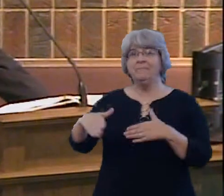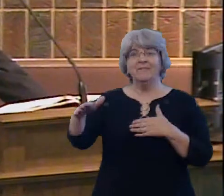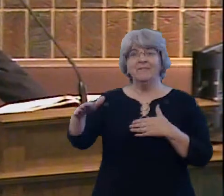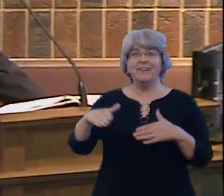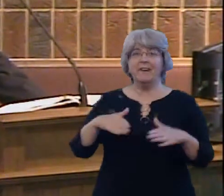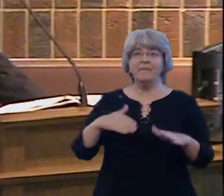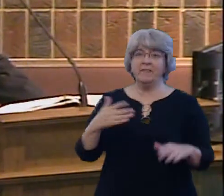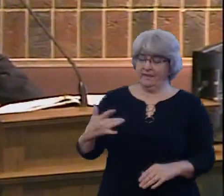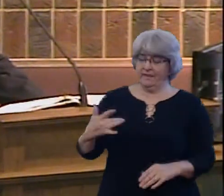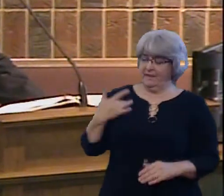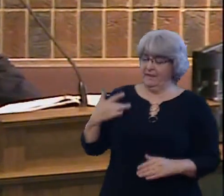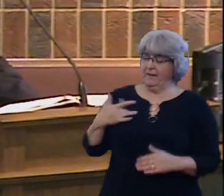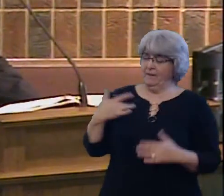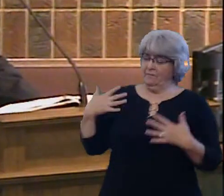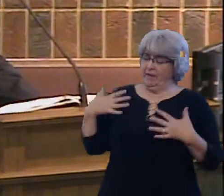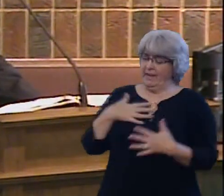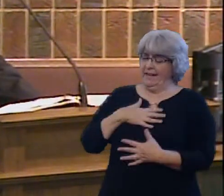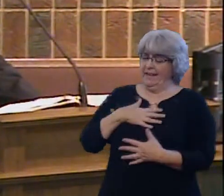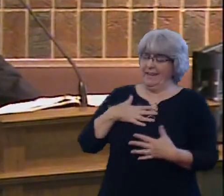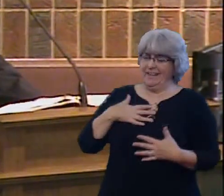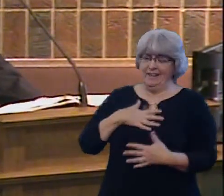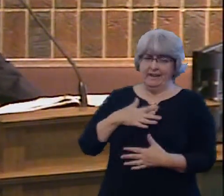path.